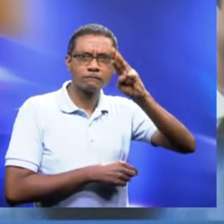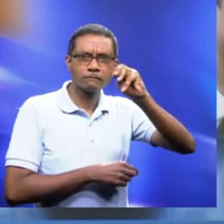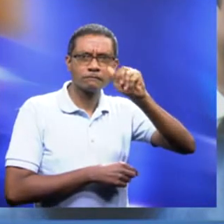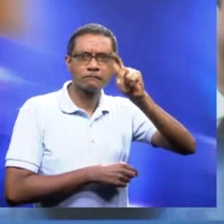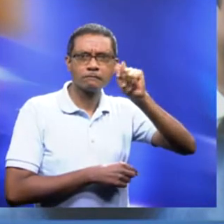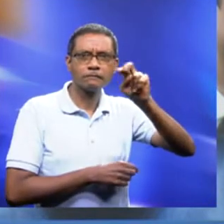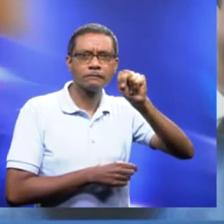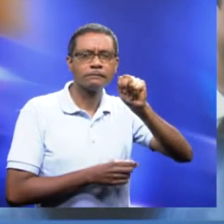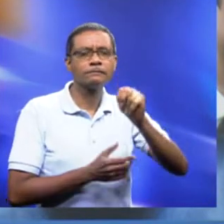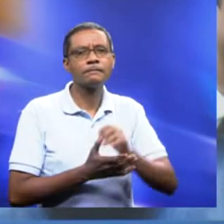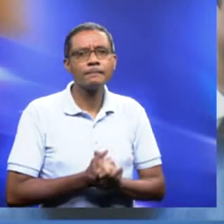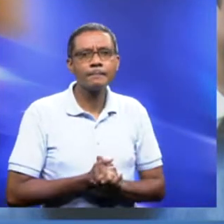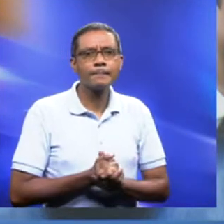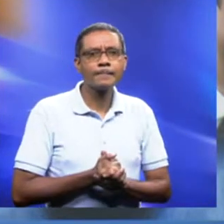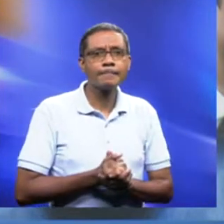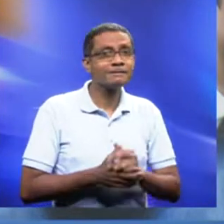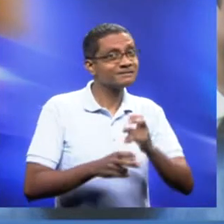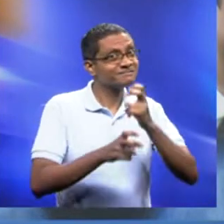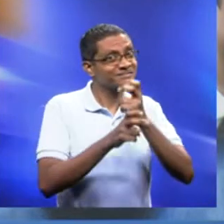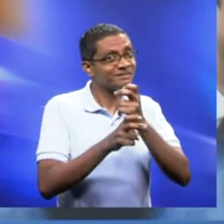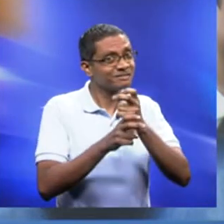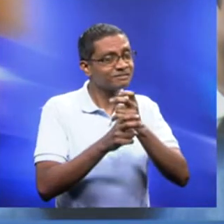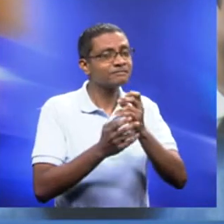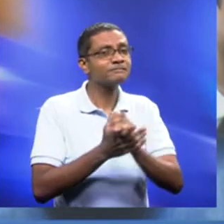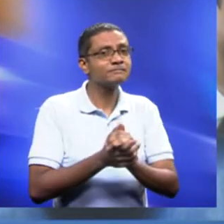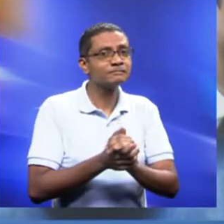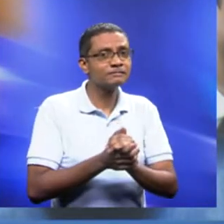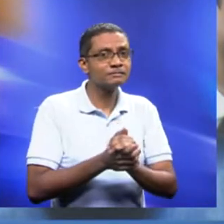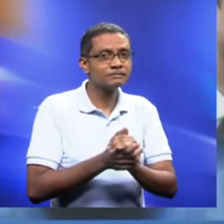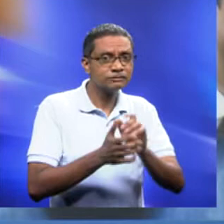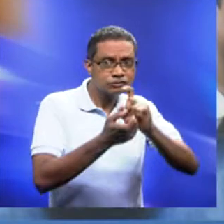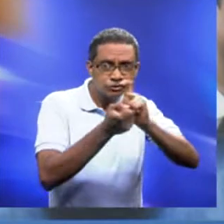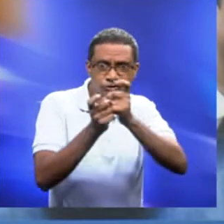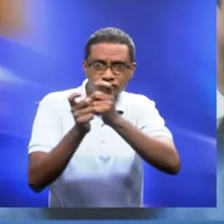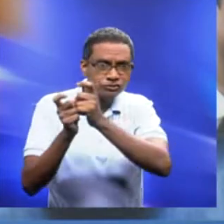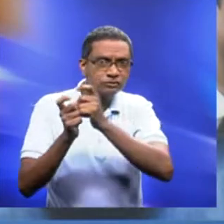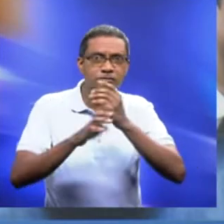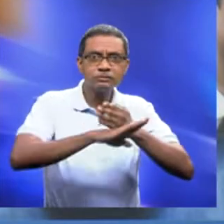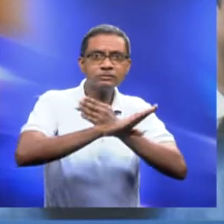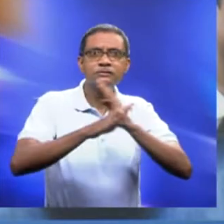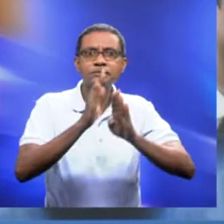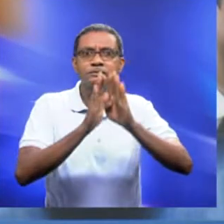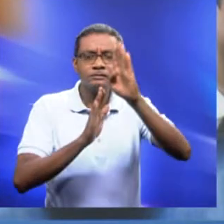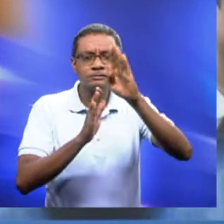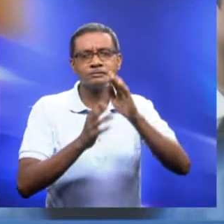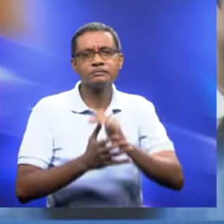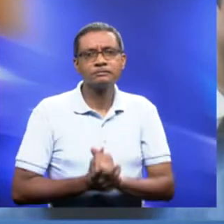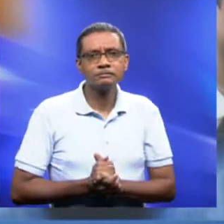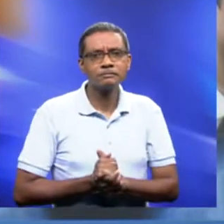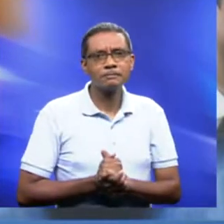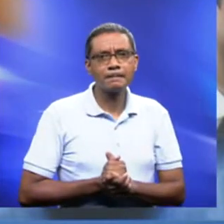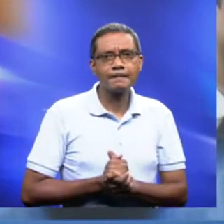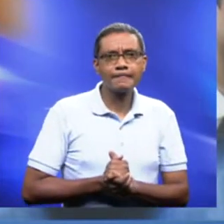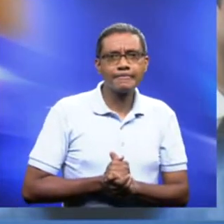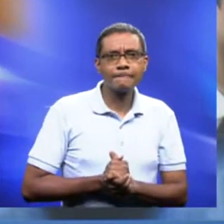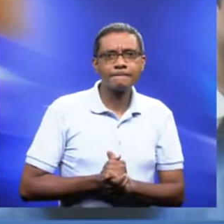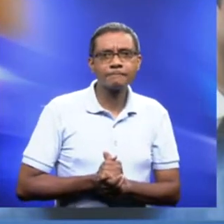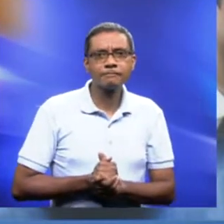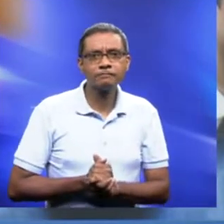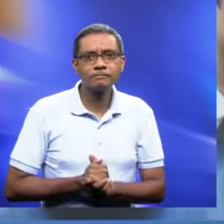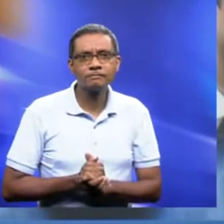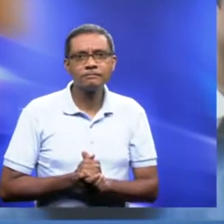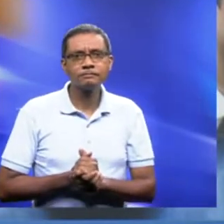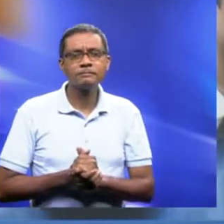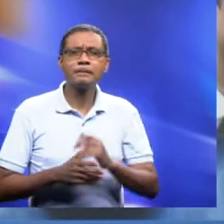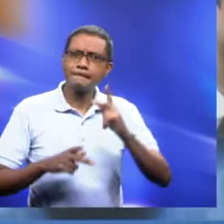because as the CEO of TATT shared, persons would like to consume services and so on without the need of going inline.